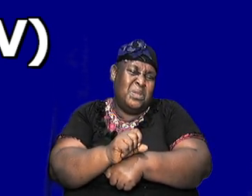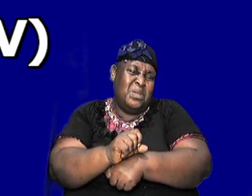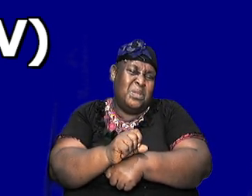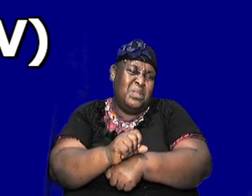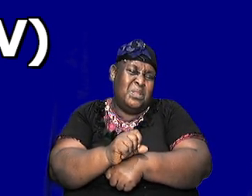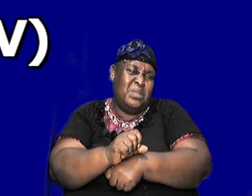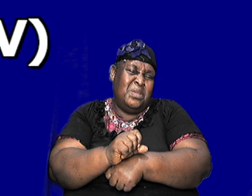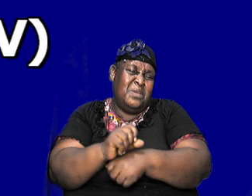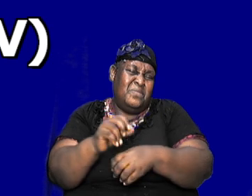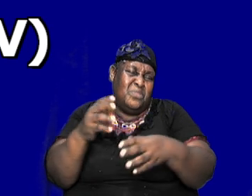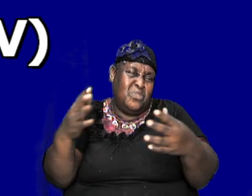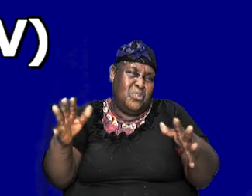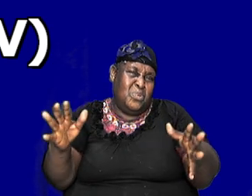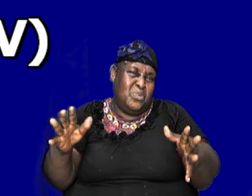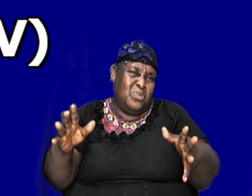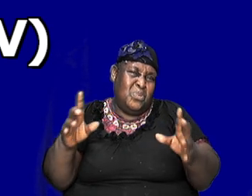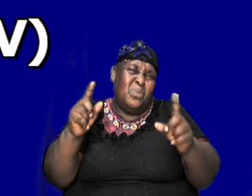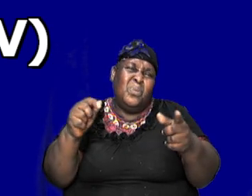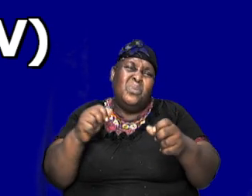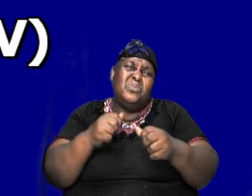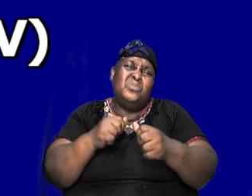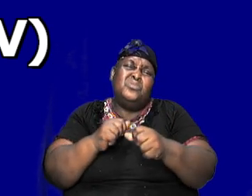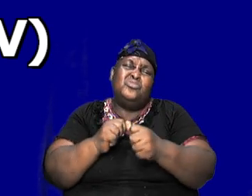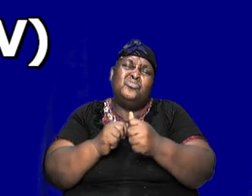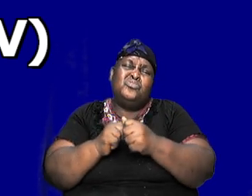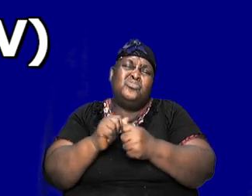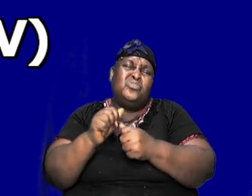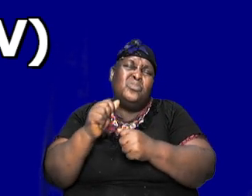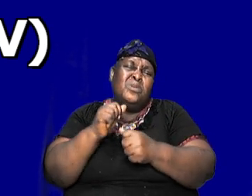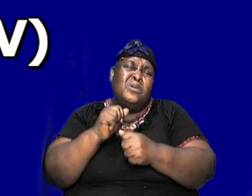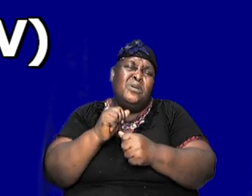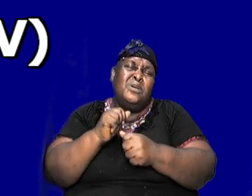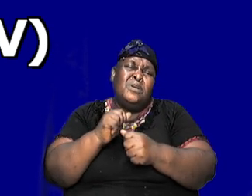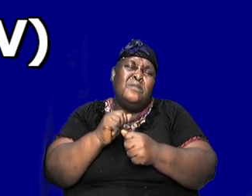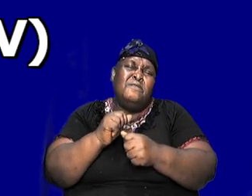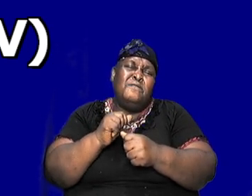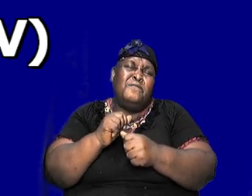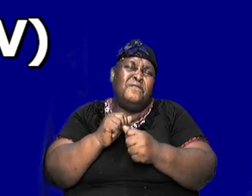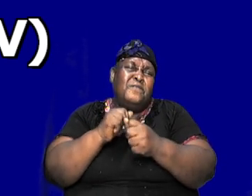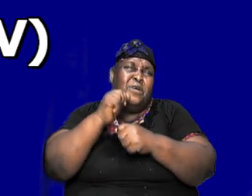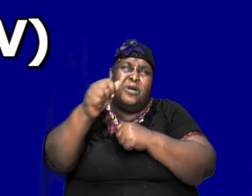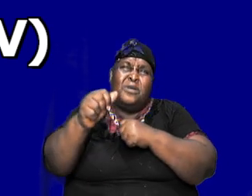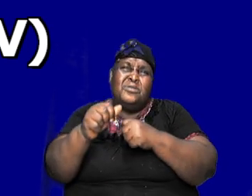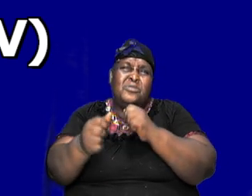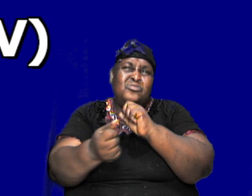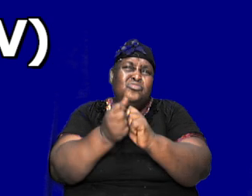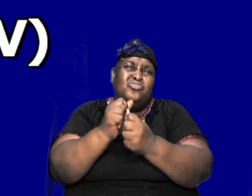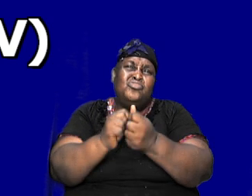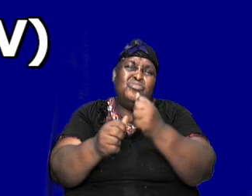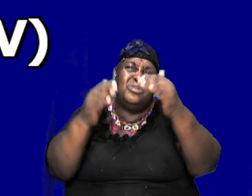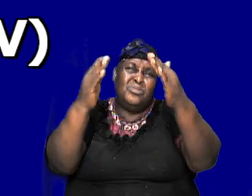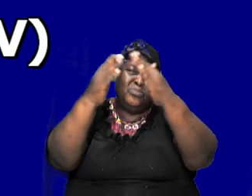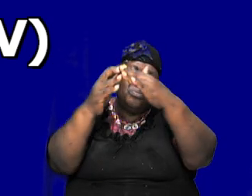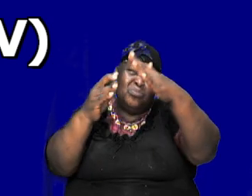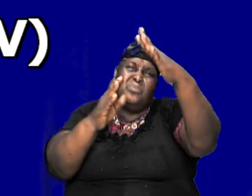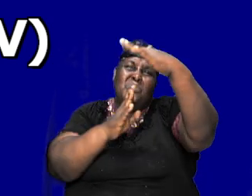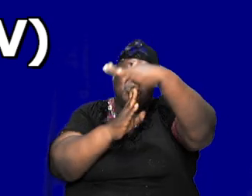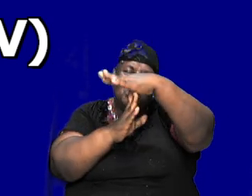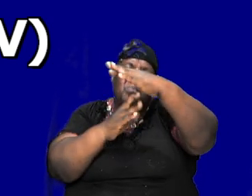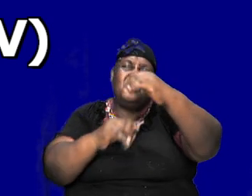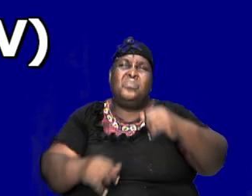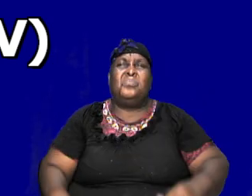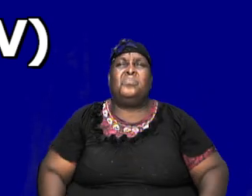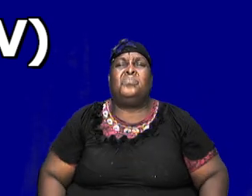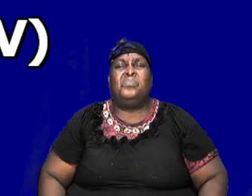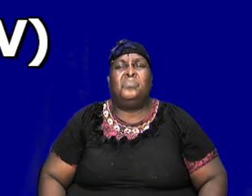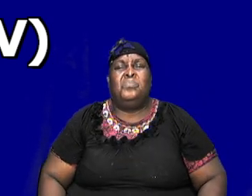so far to tear up the roof and to let him down when he saw that faith. I'm not sure which one.